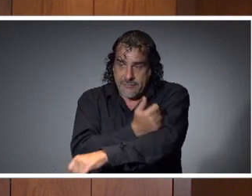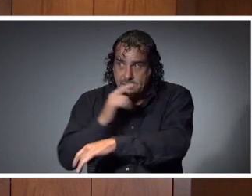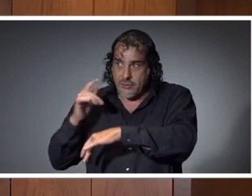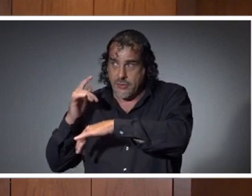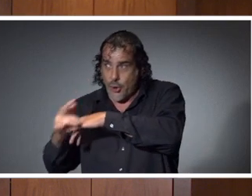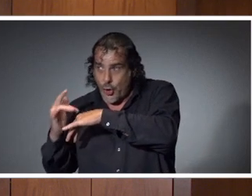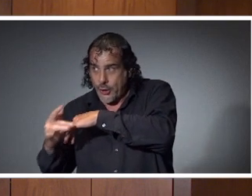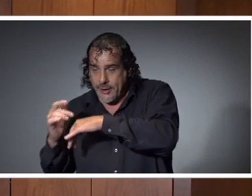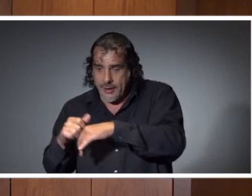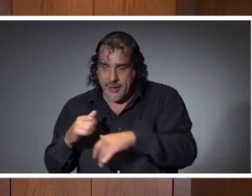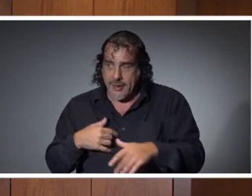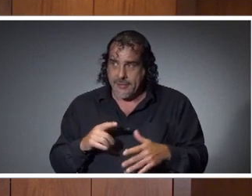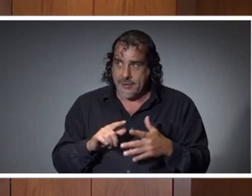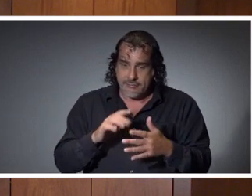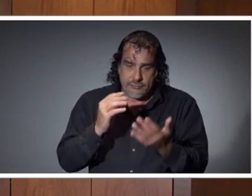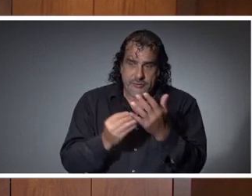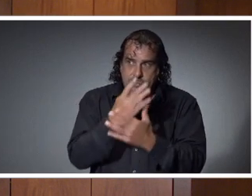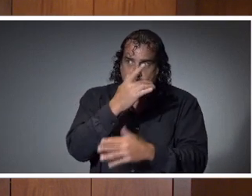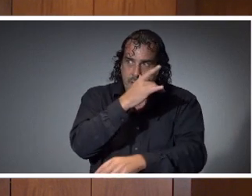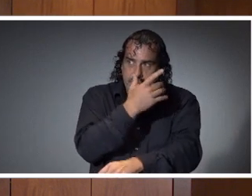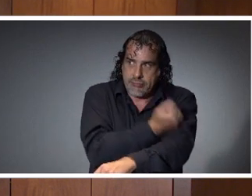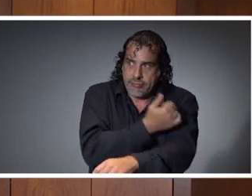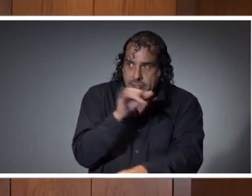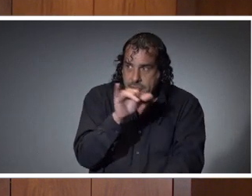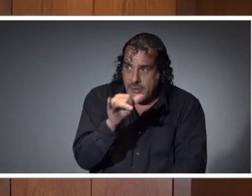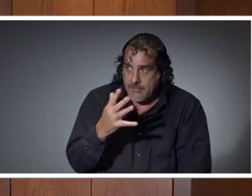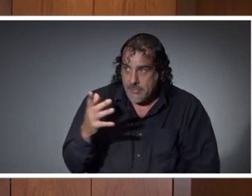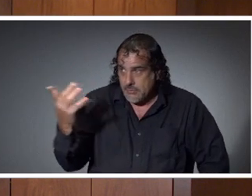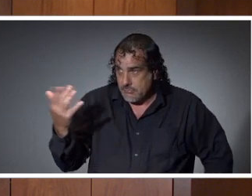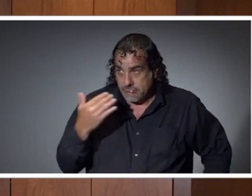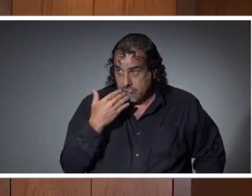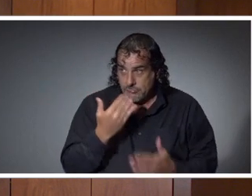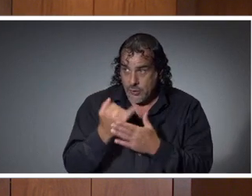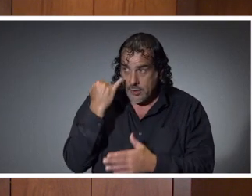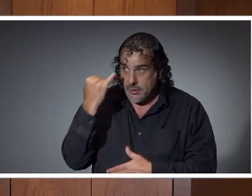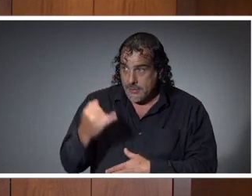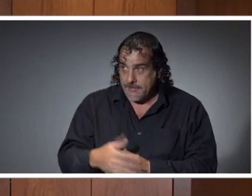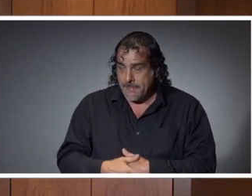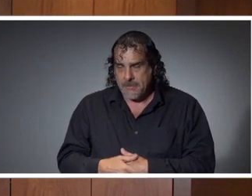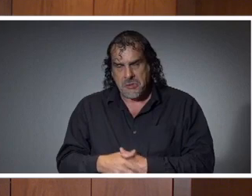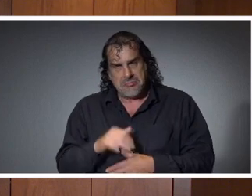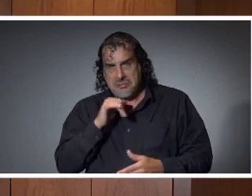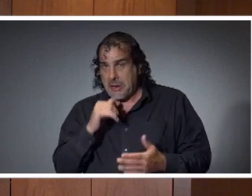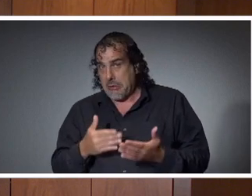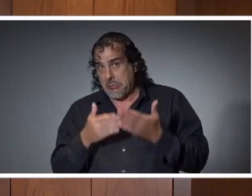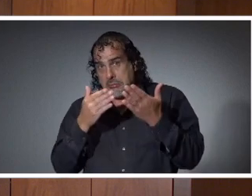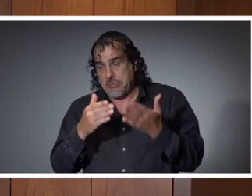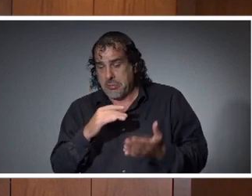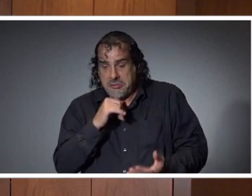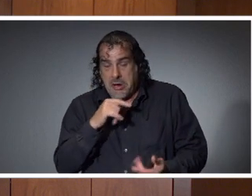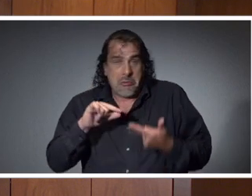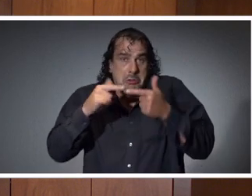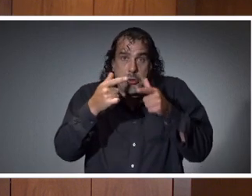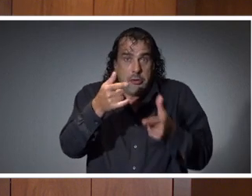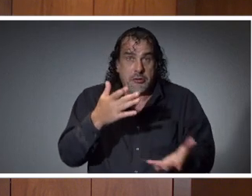redone at the start of the next year. I just didn't know what your advice was. You know, it's not recommended, but it's not wrong.